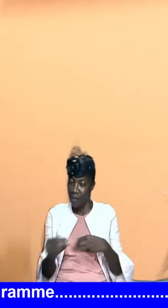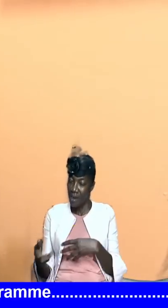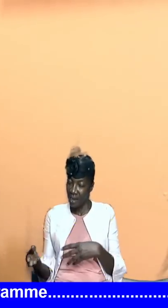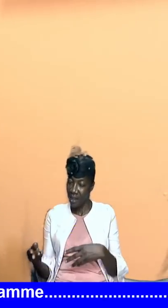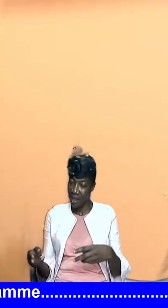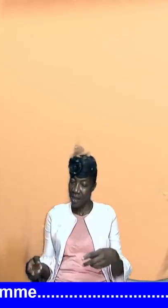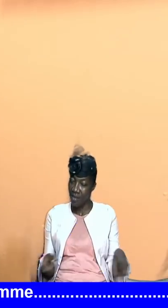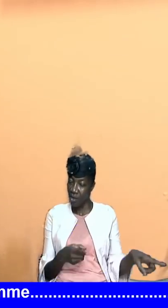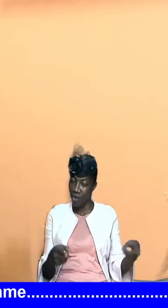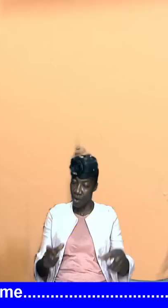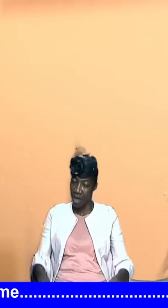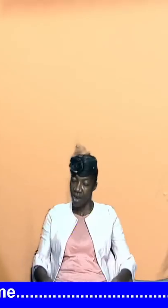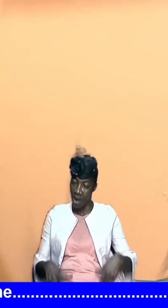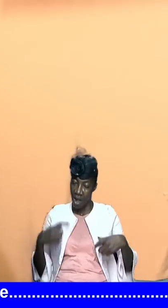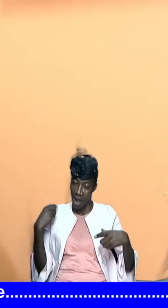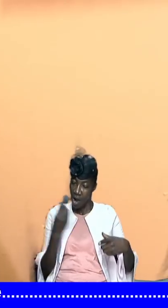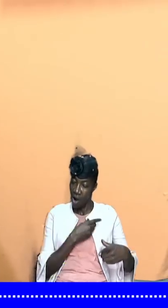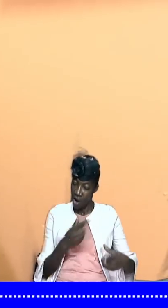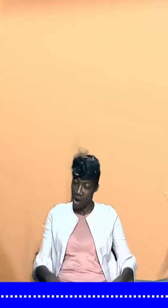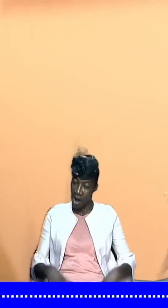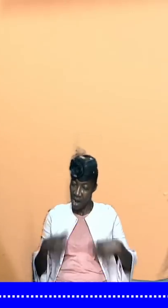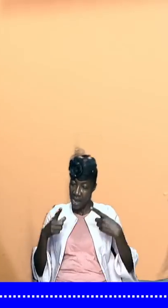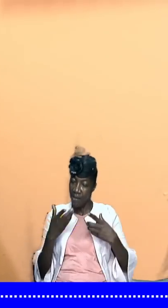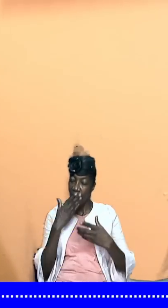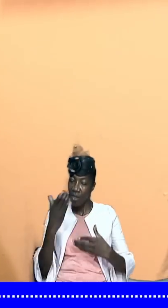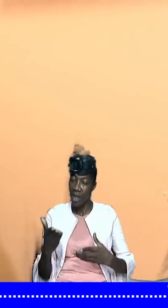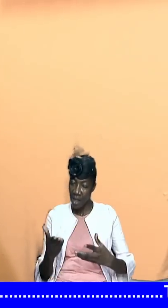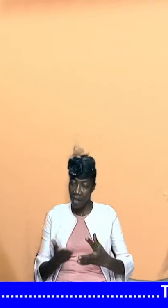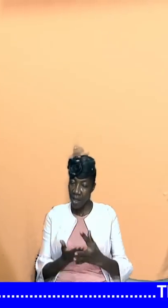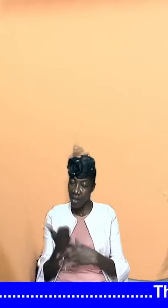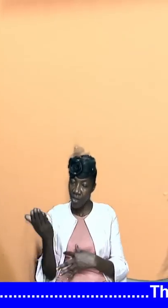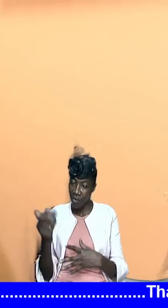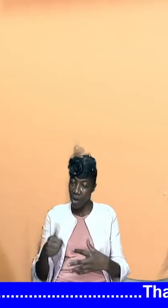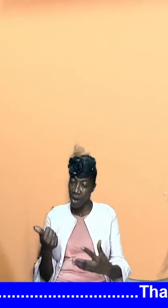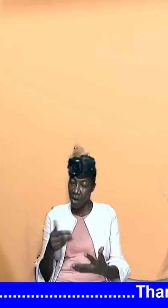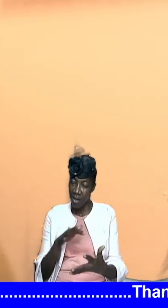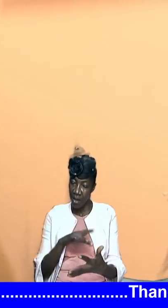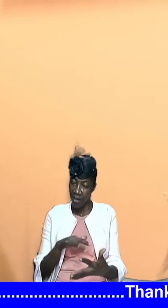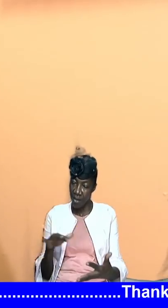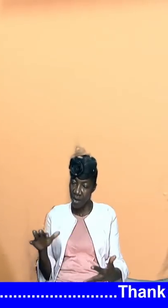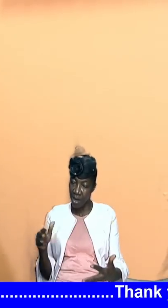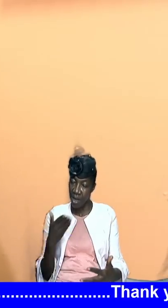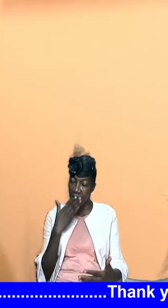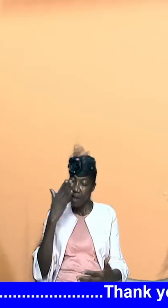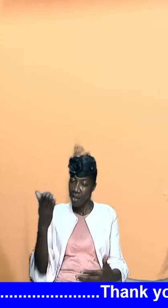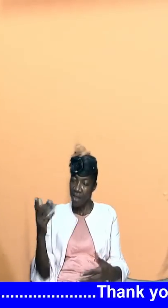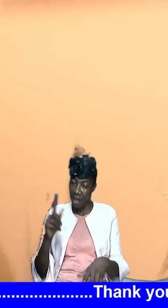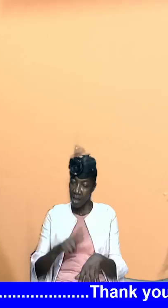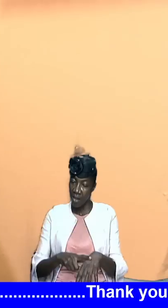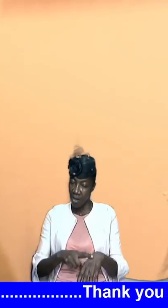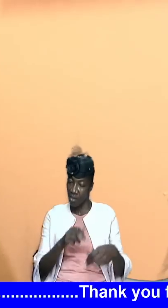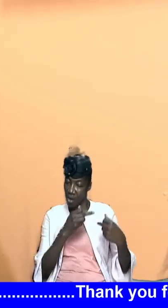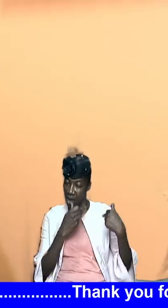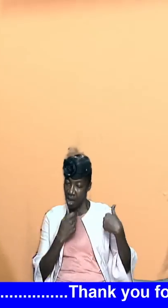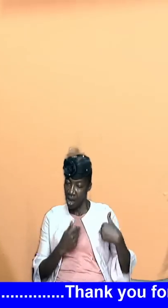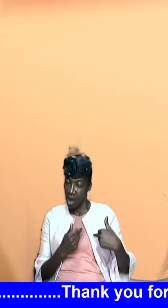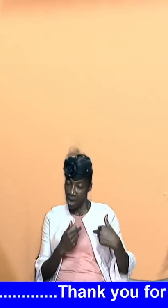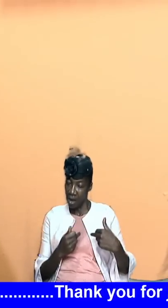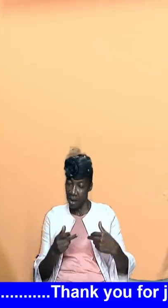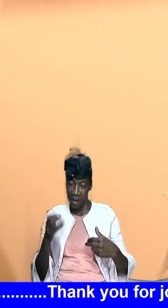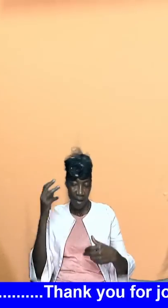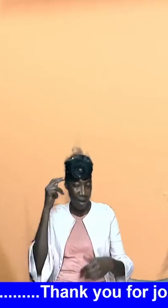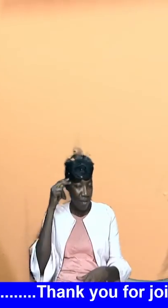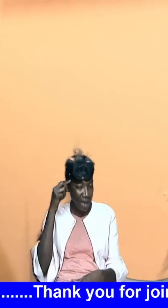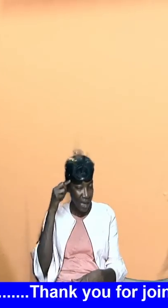have been doing in our lives. Thank you for taking us through another study. Thank you for touching our hearts and our minds.